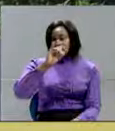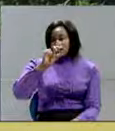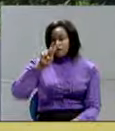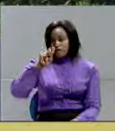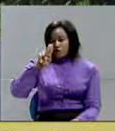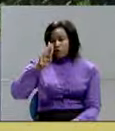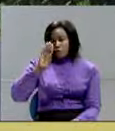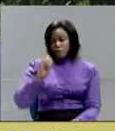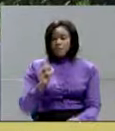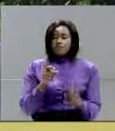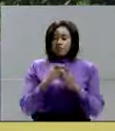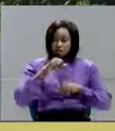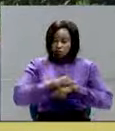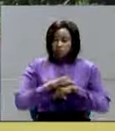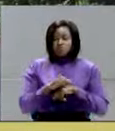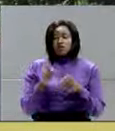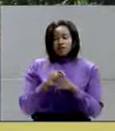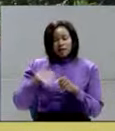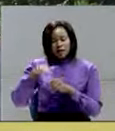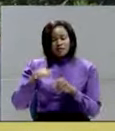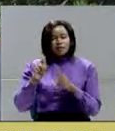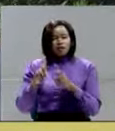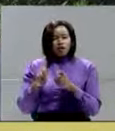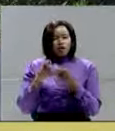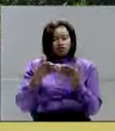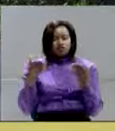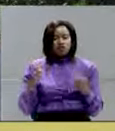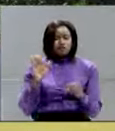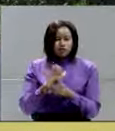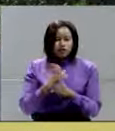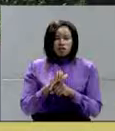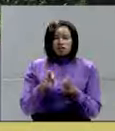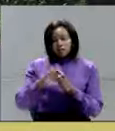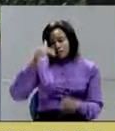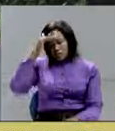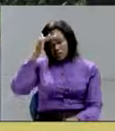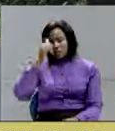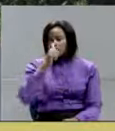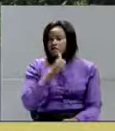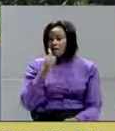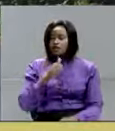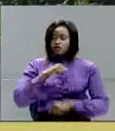very densely populated area, and the police primary school